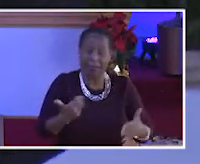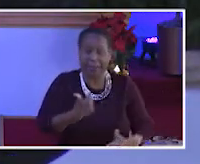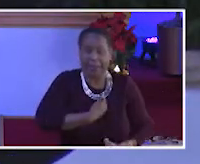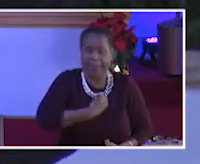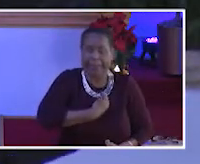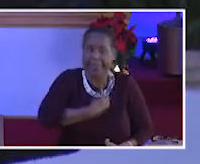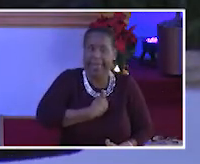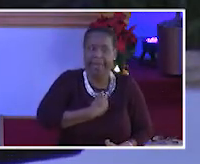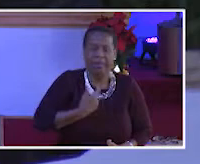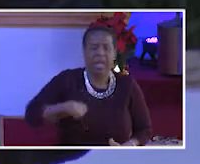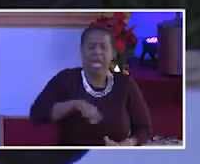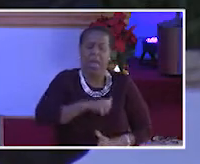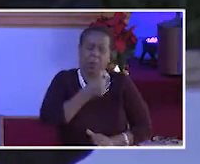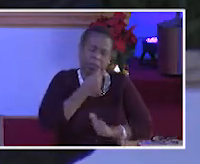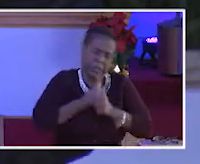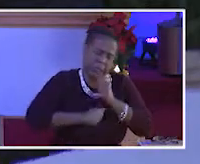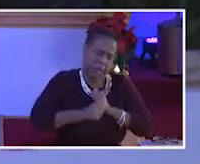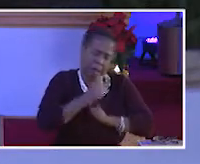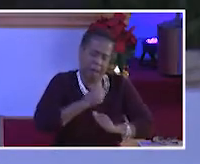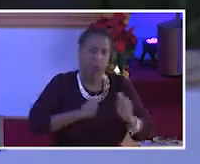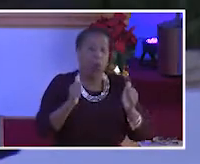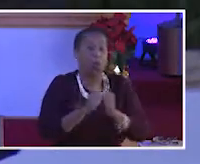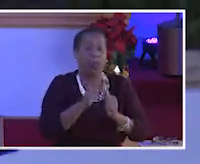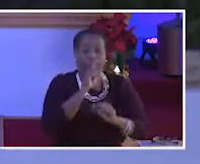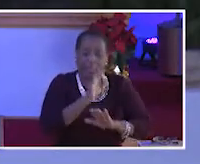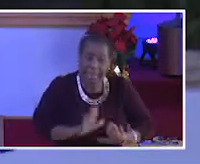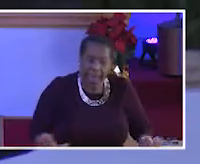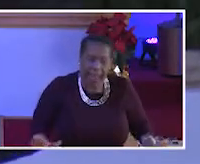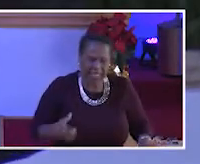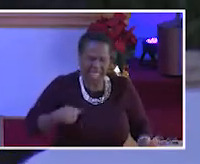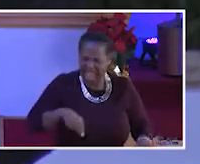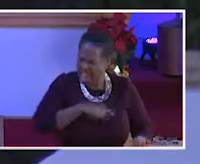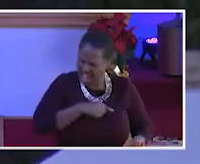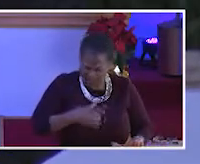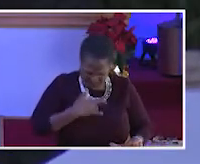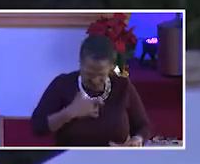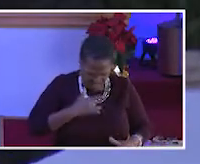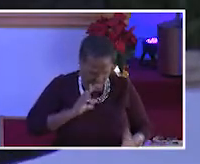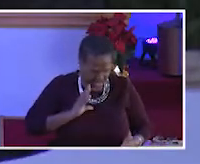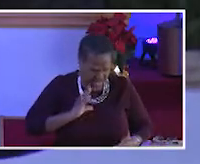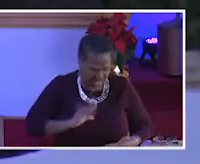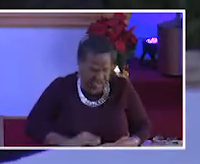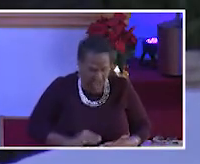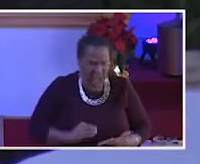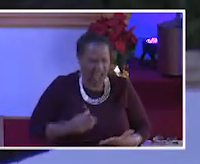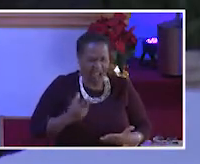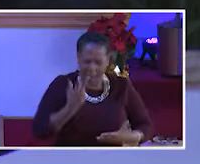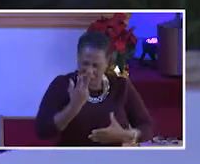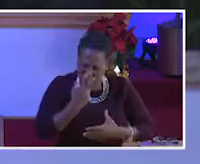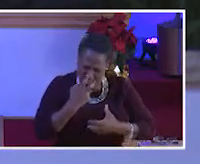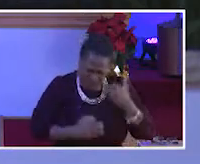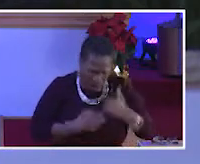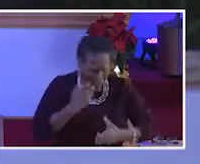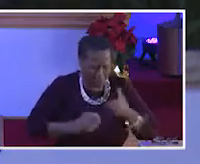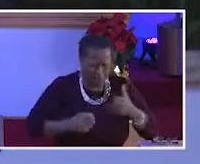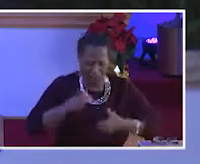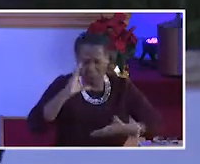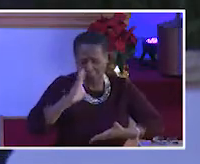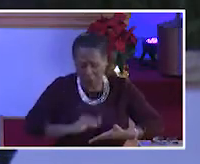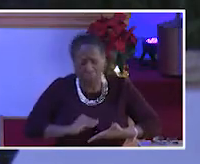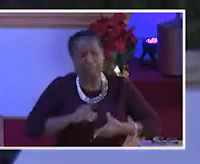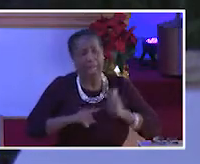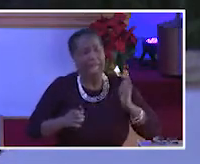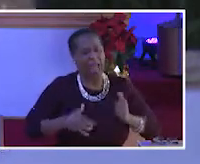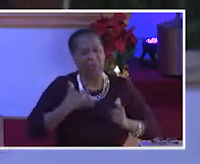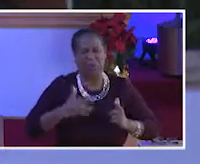we suffer in silence and we lose ourselves in the problem and we lose ourselves to the